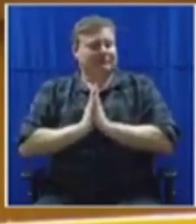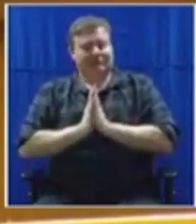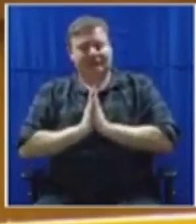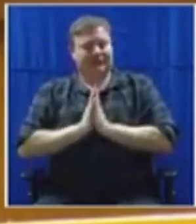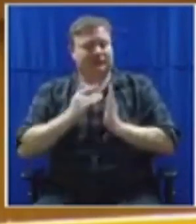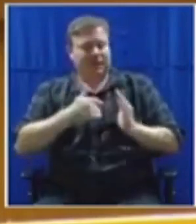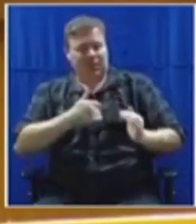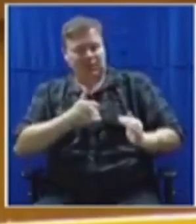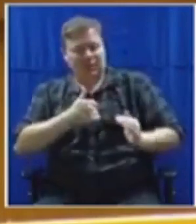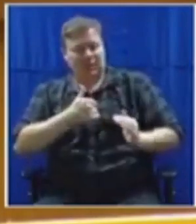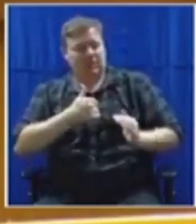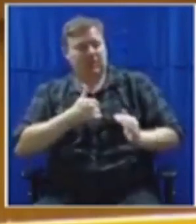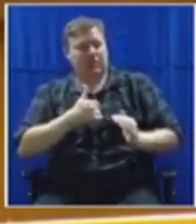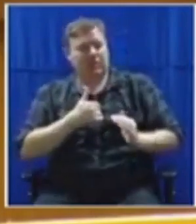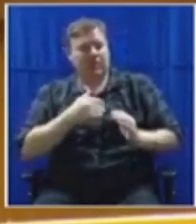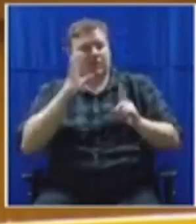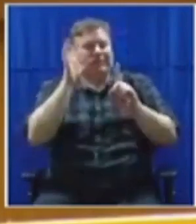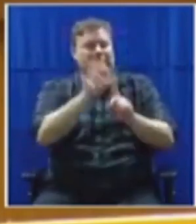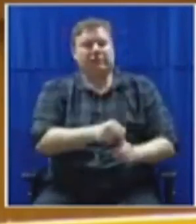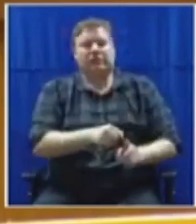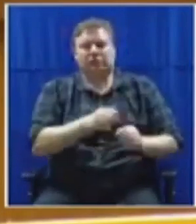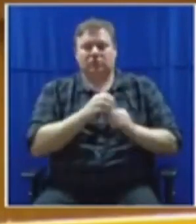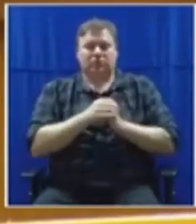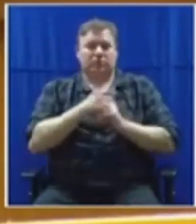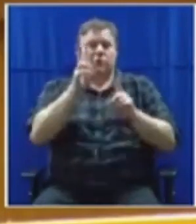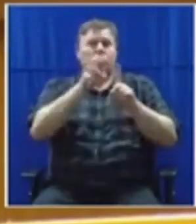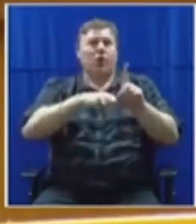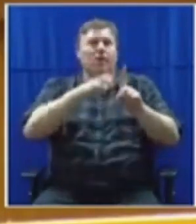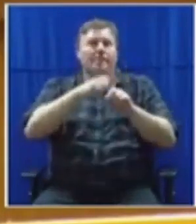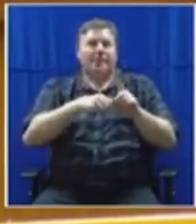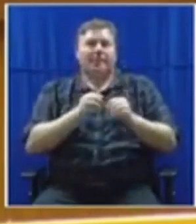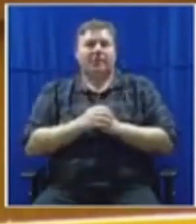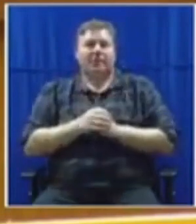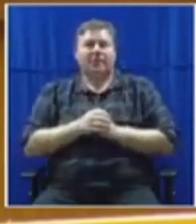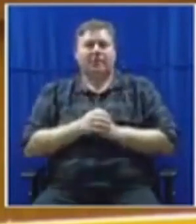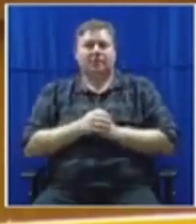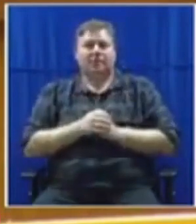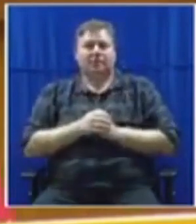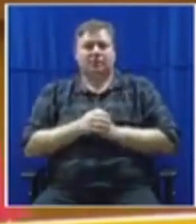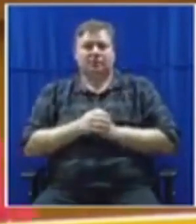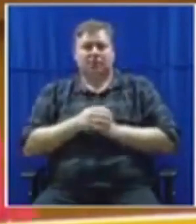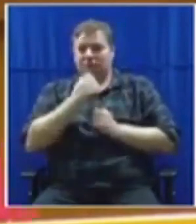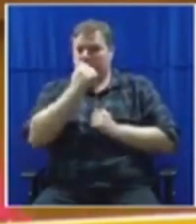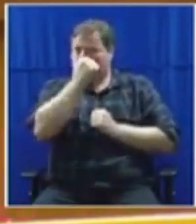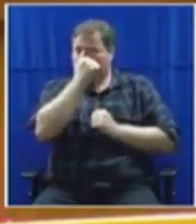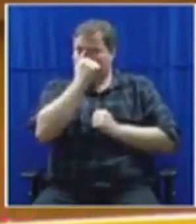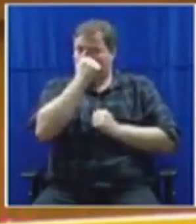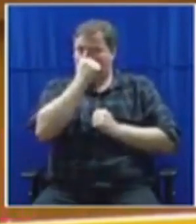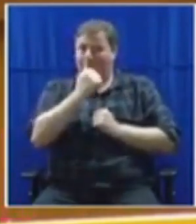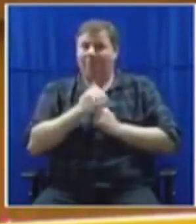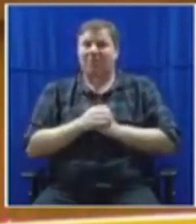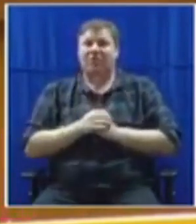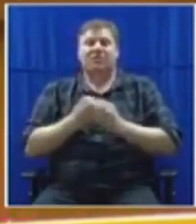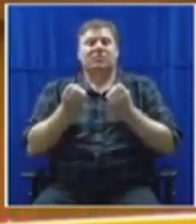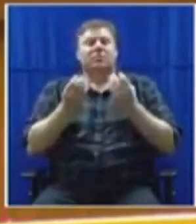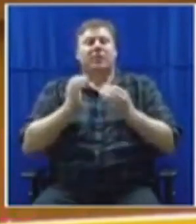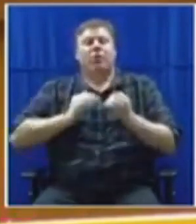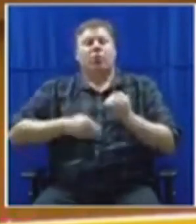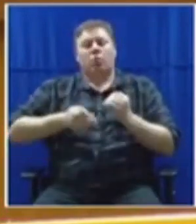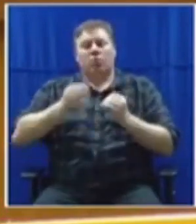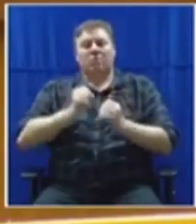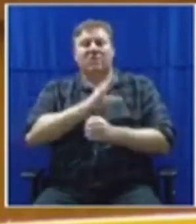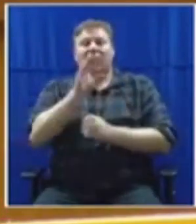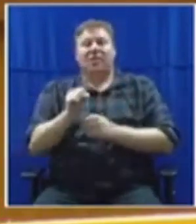who preys on women in the name of the Lord, as Cheryl Zoni tragically found out. For many women in this country,